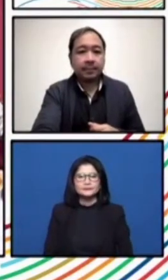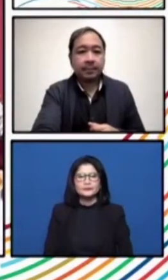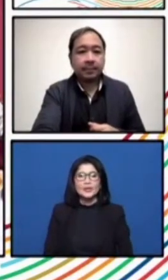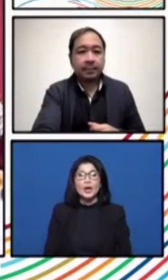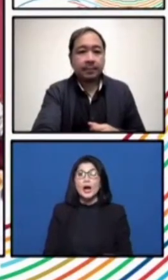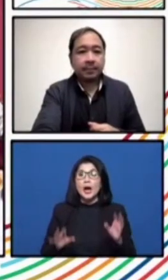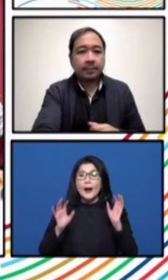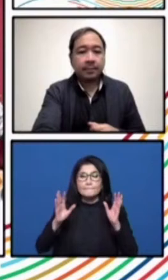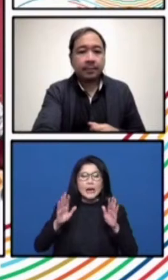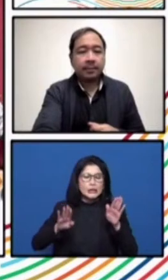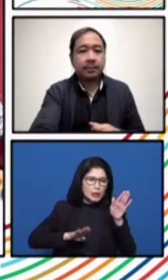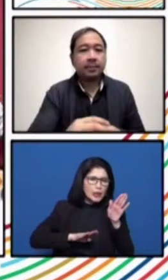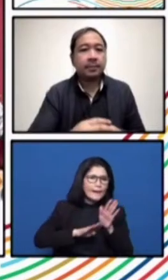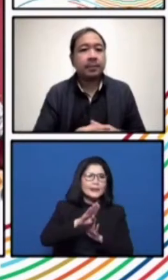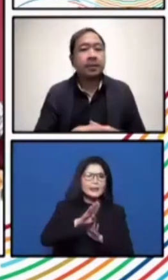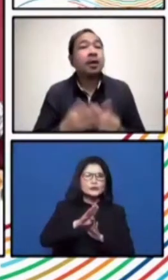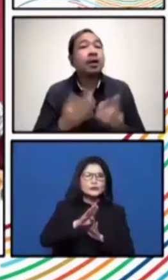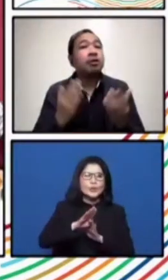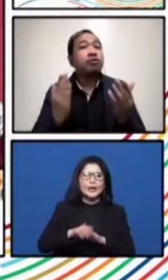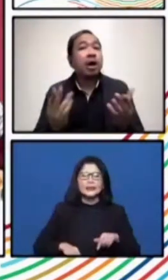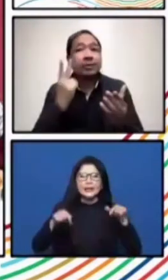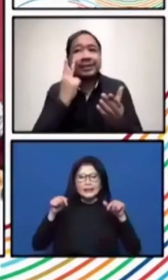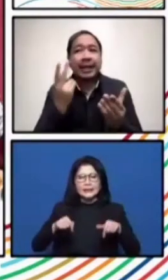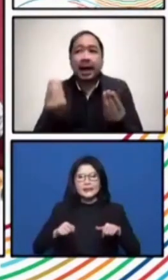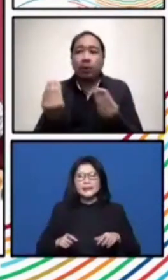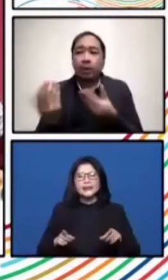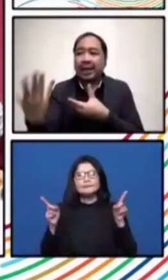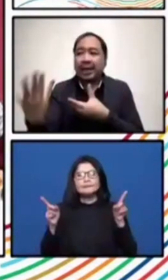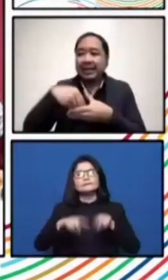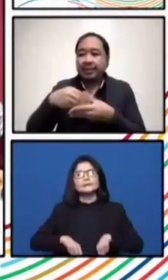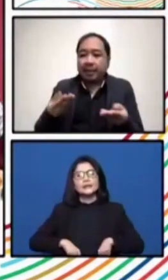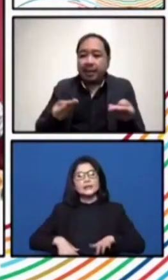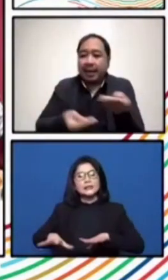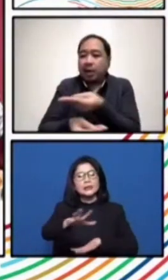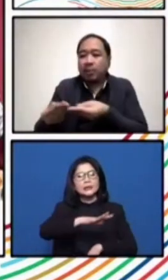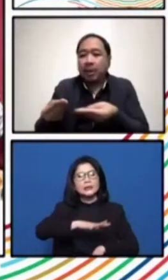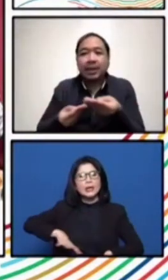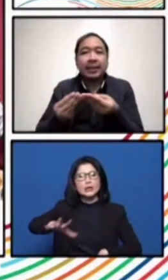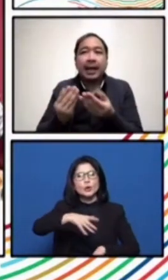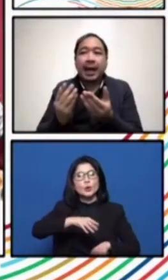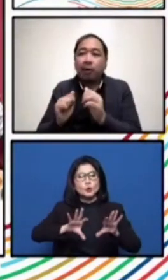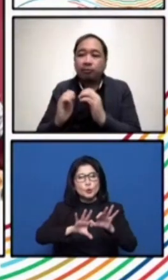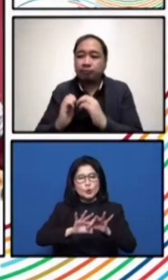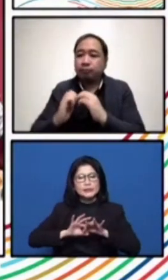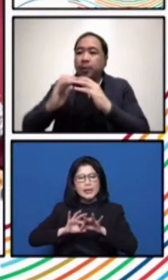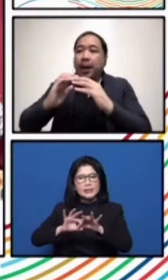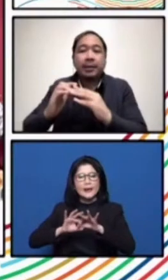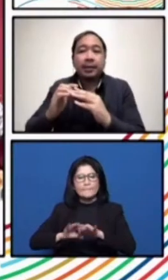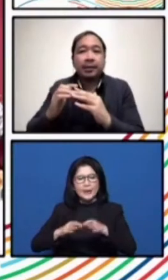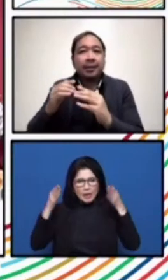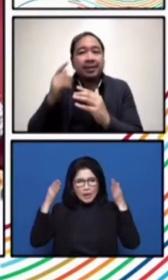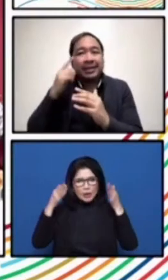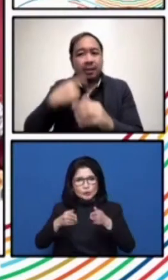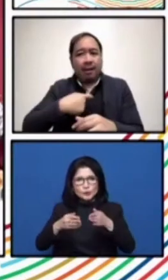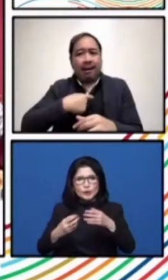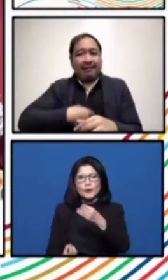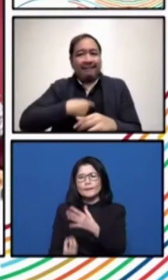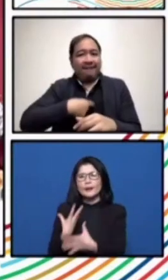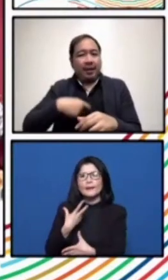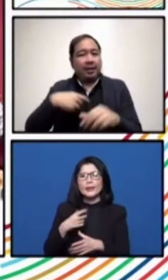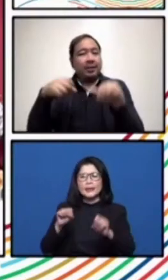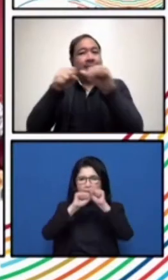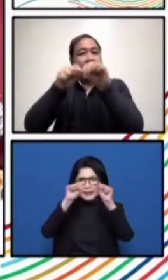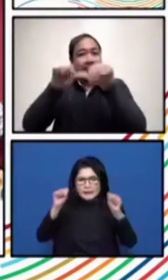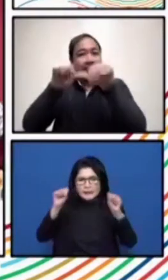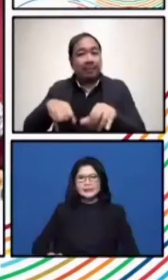with critical areas for engagement and collaboration such as development to better data and identification systems and improved Access to